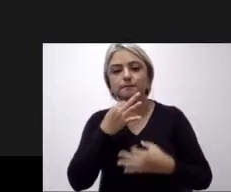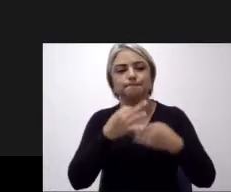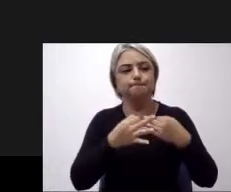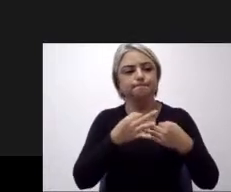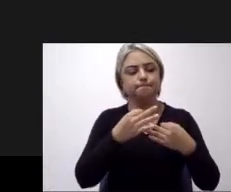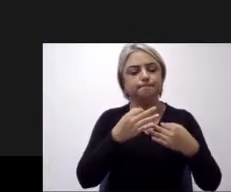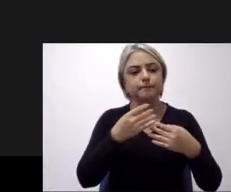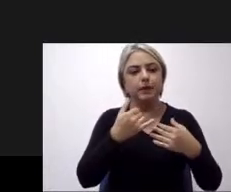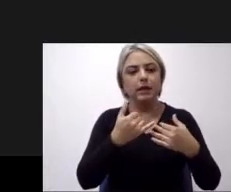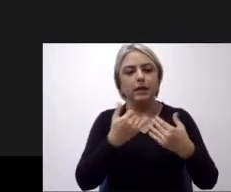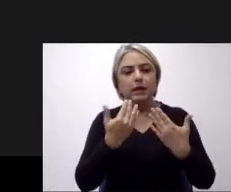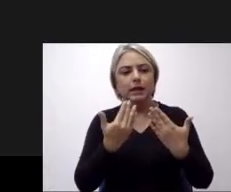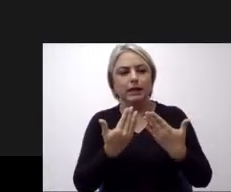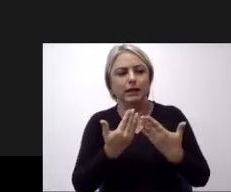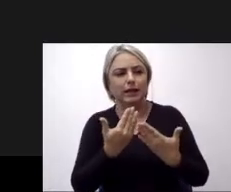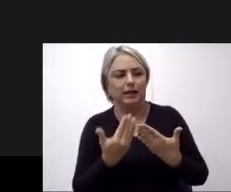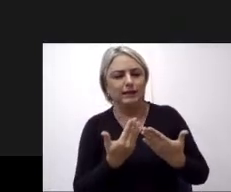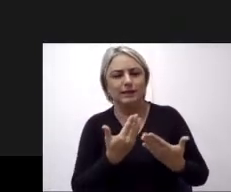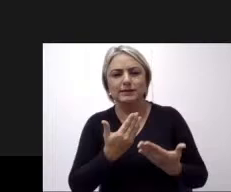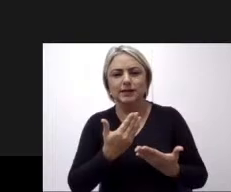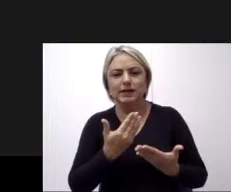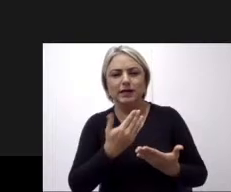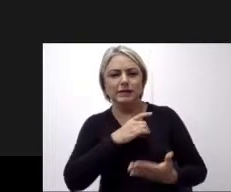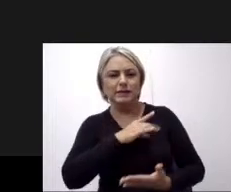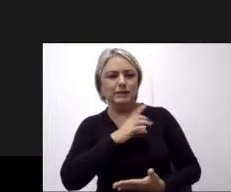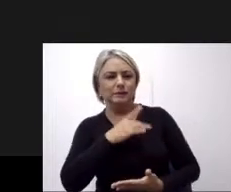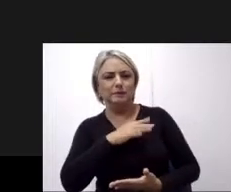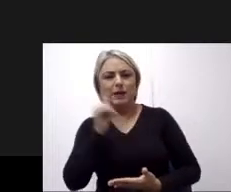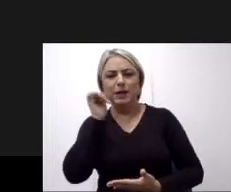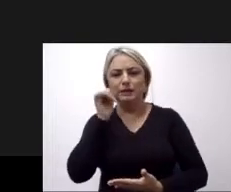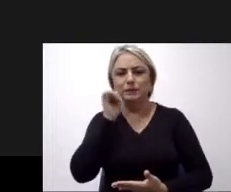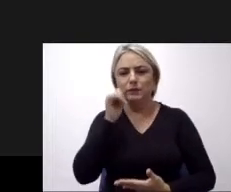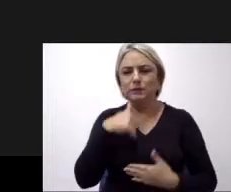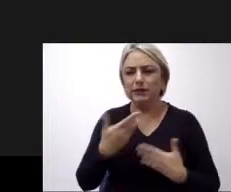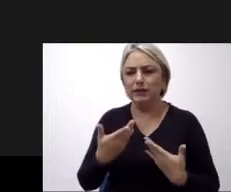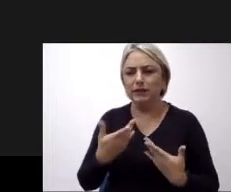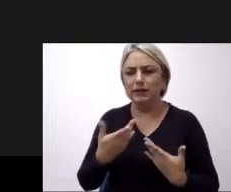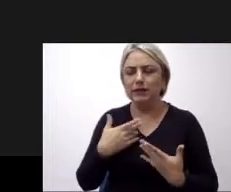the ambivalence of states' action in the field of state feminism.